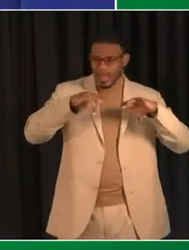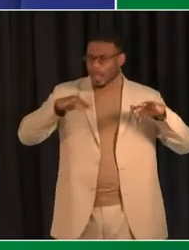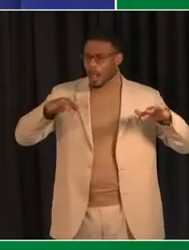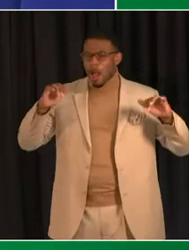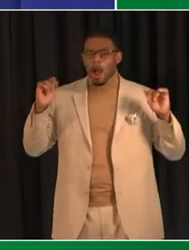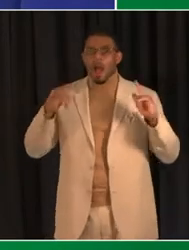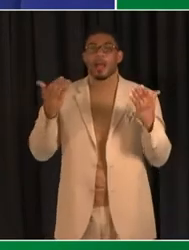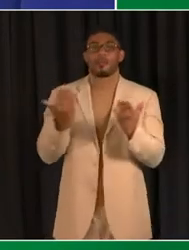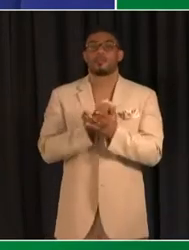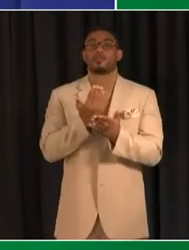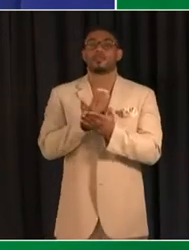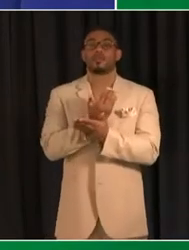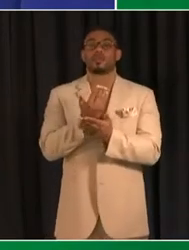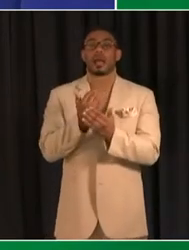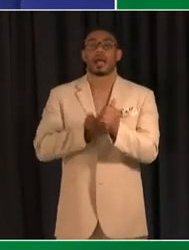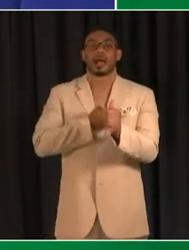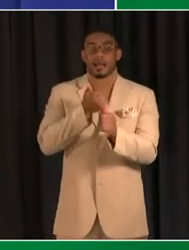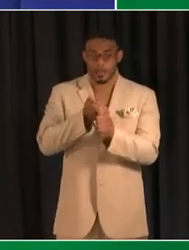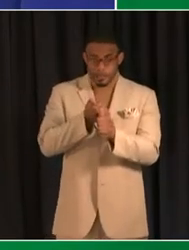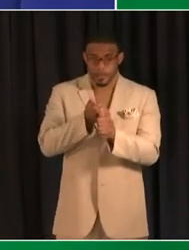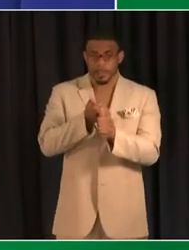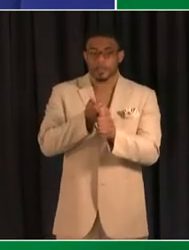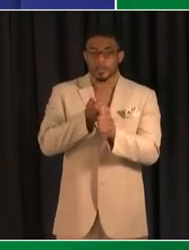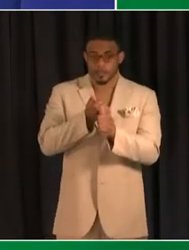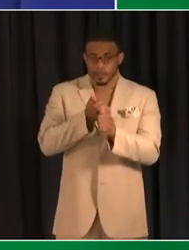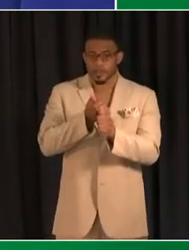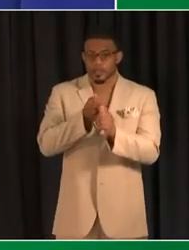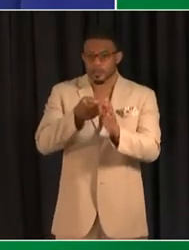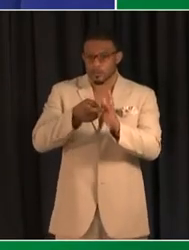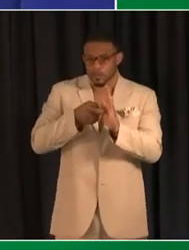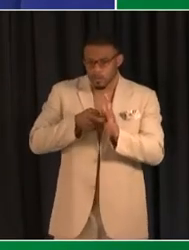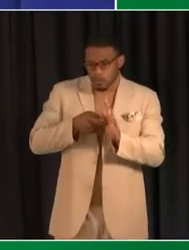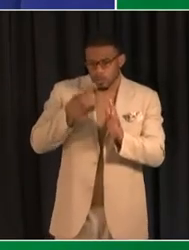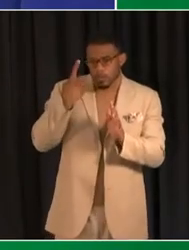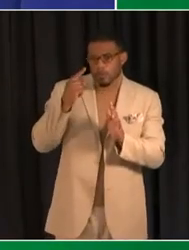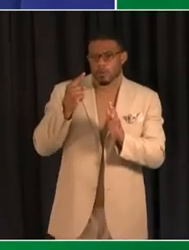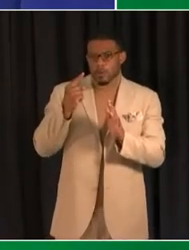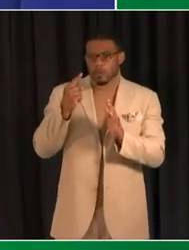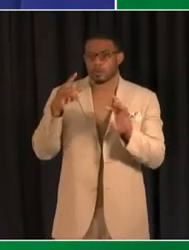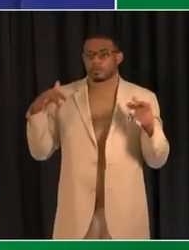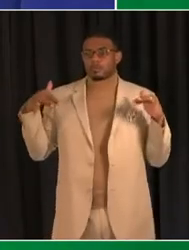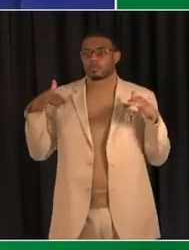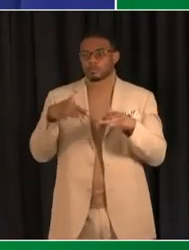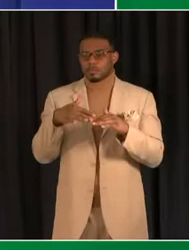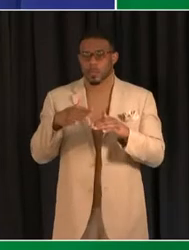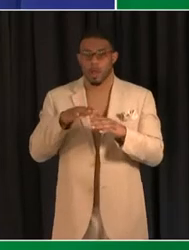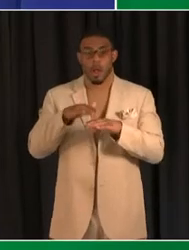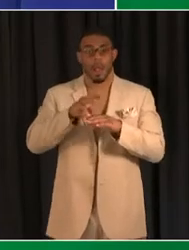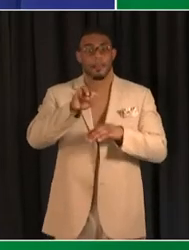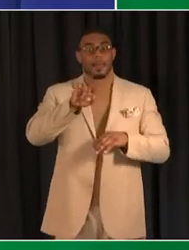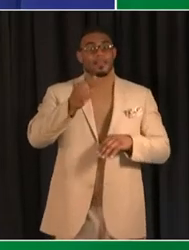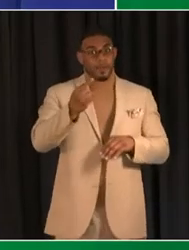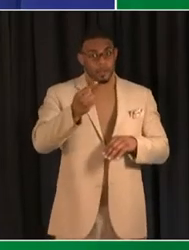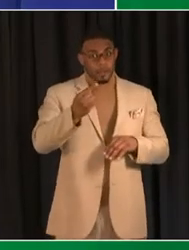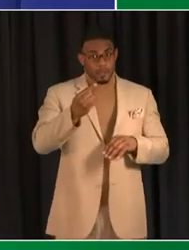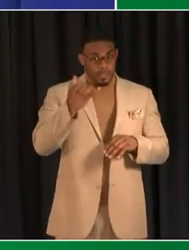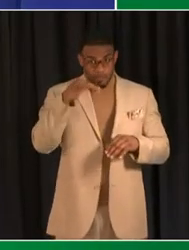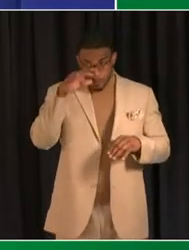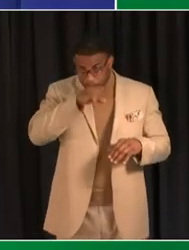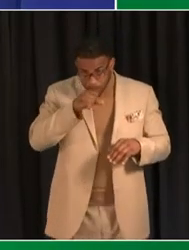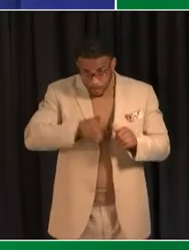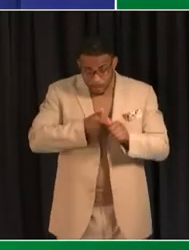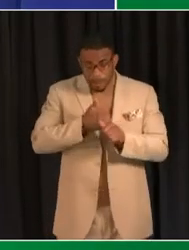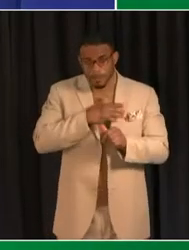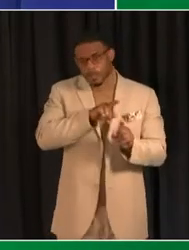museums, all of which have new updated protocols when it comes time for that on May 1st. So